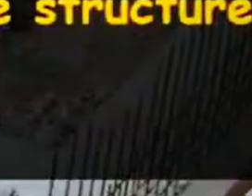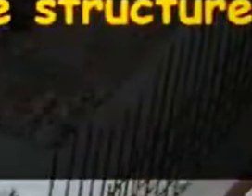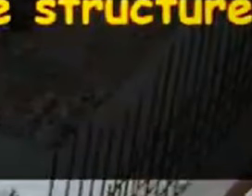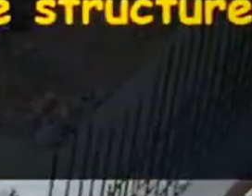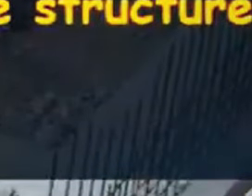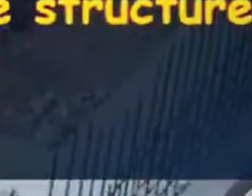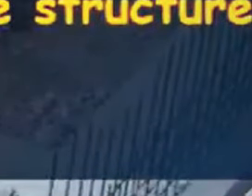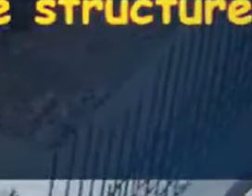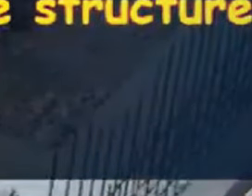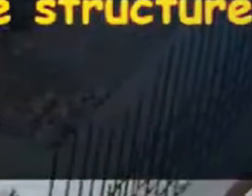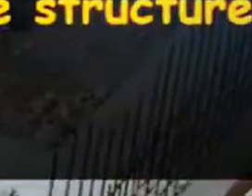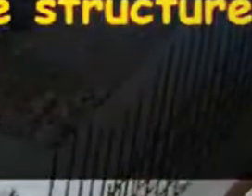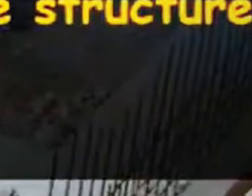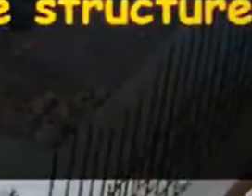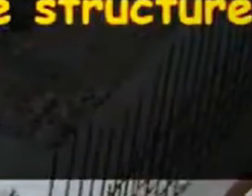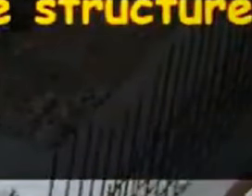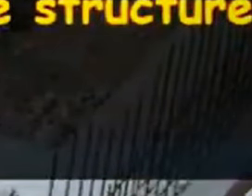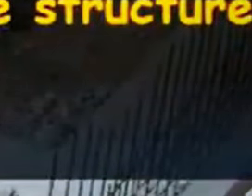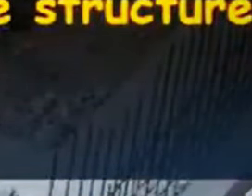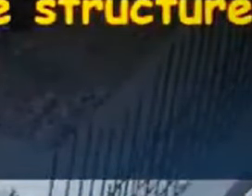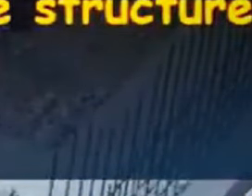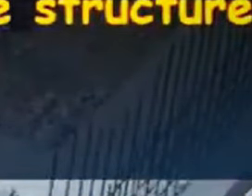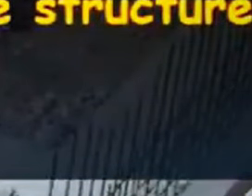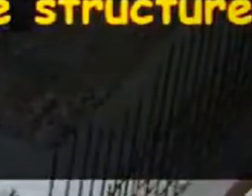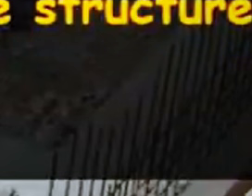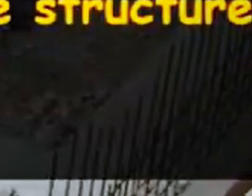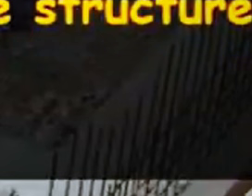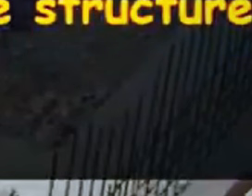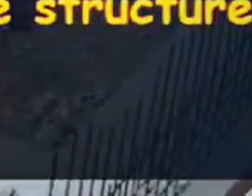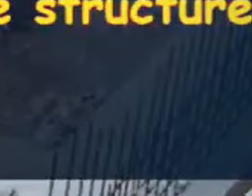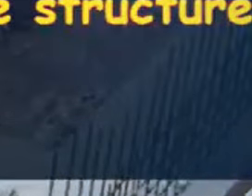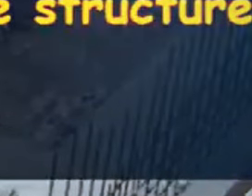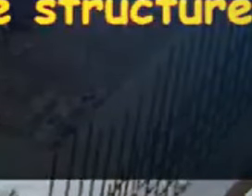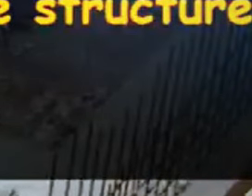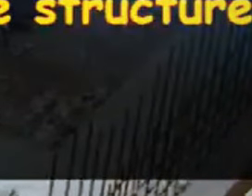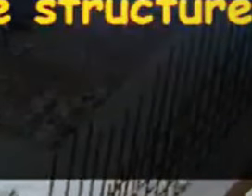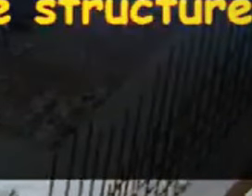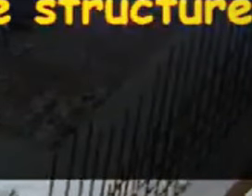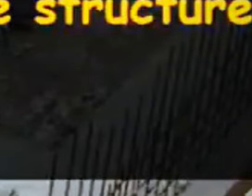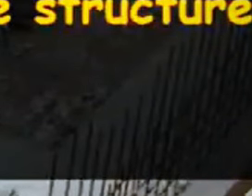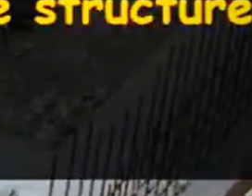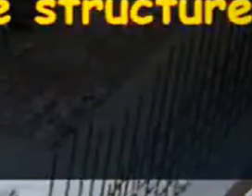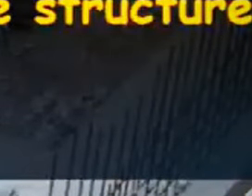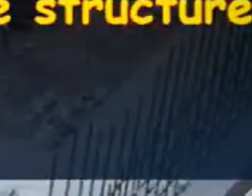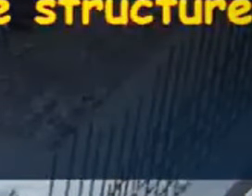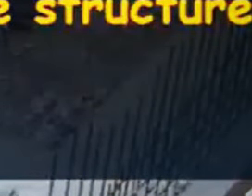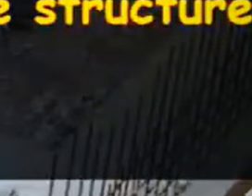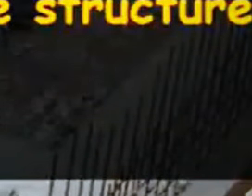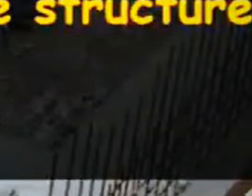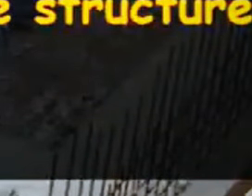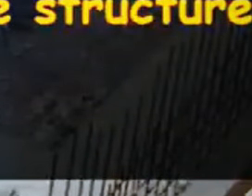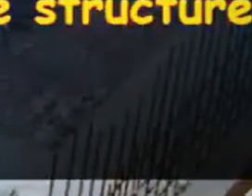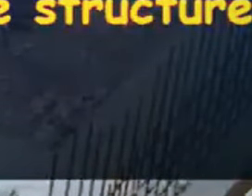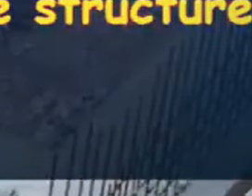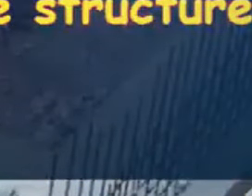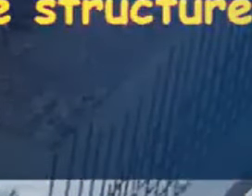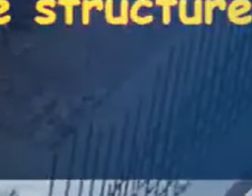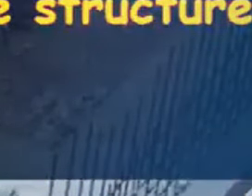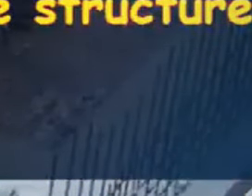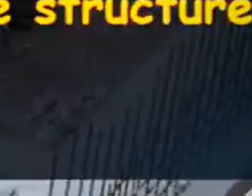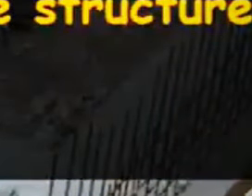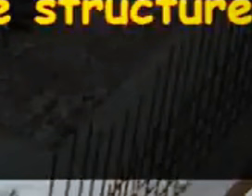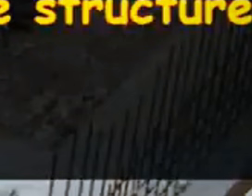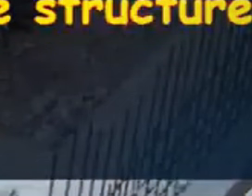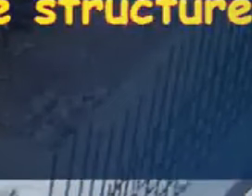It could also be natural or prepared ground that structures rest on. You bet to me, I a Fapim, I toa, you bet to me,